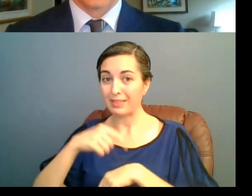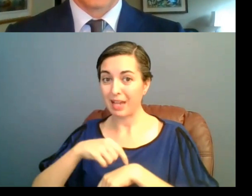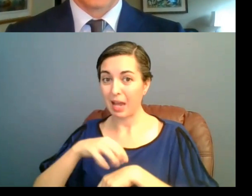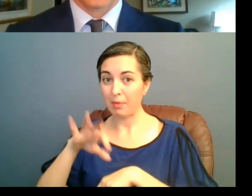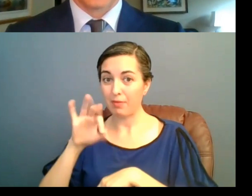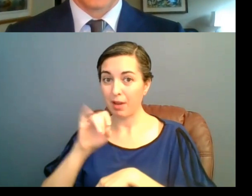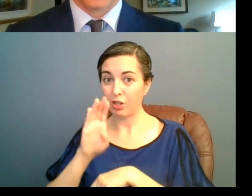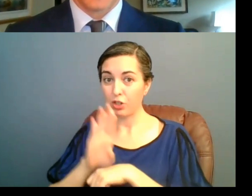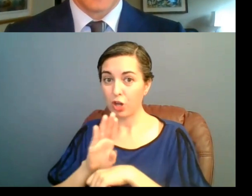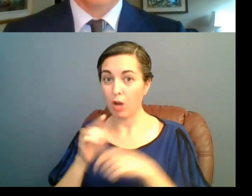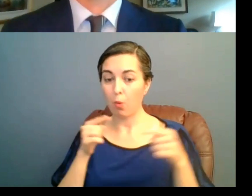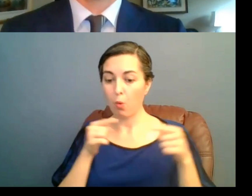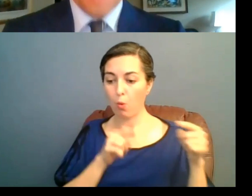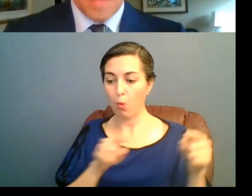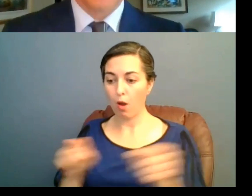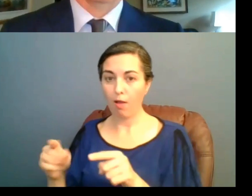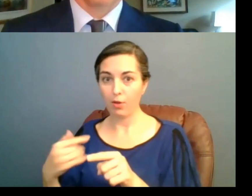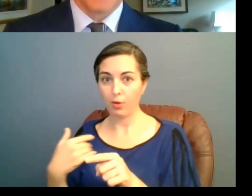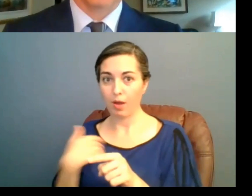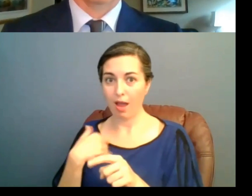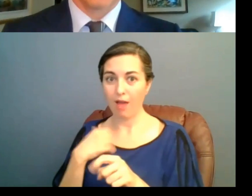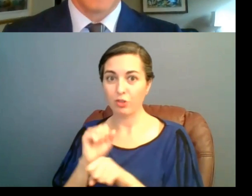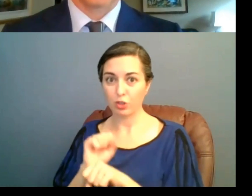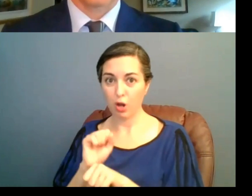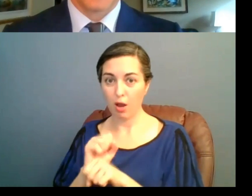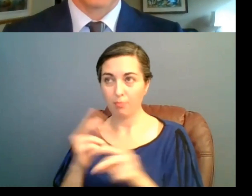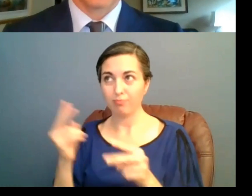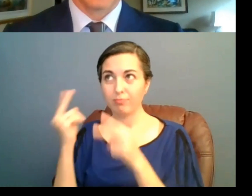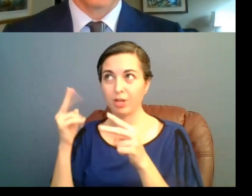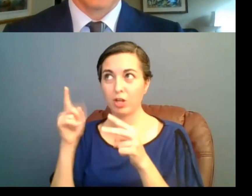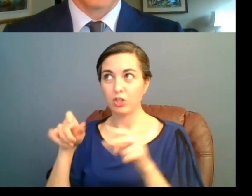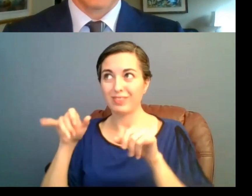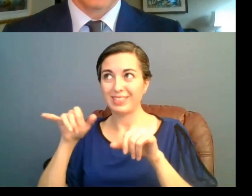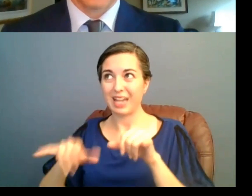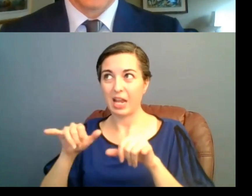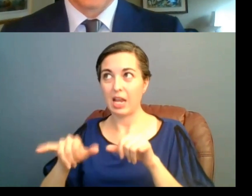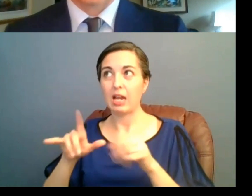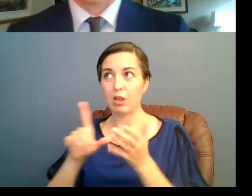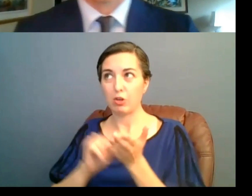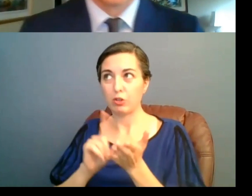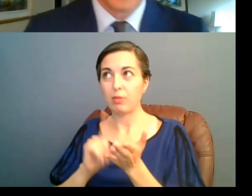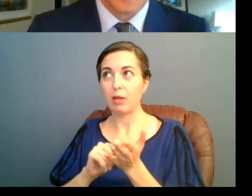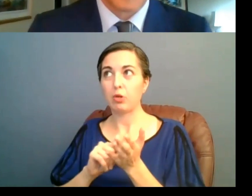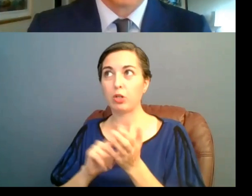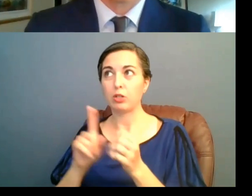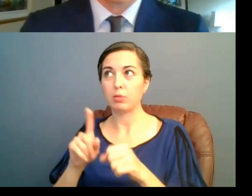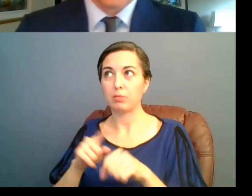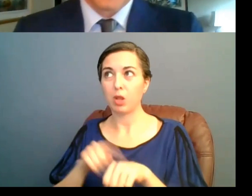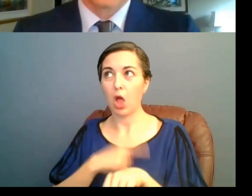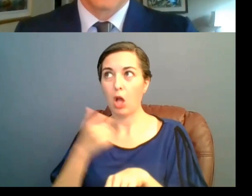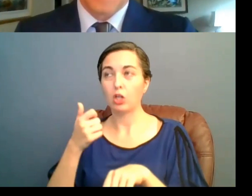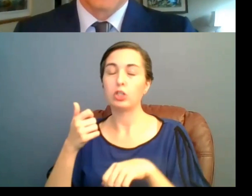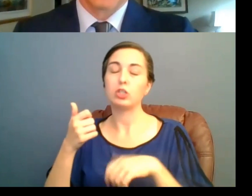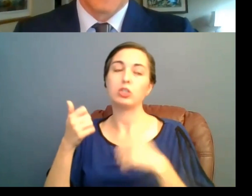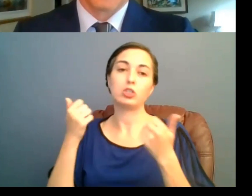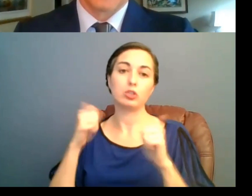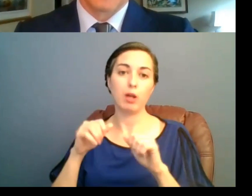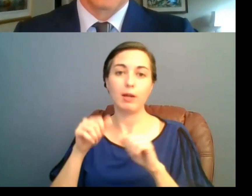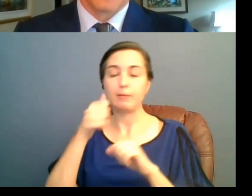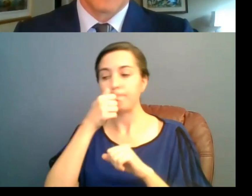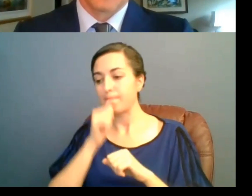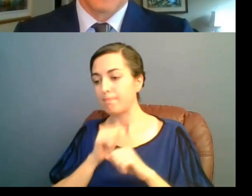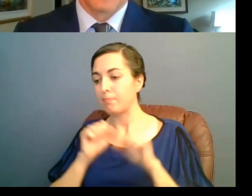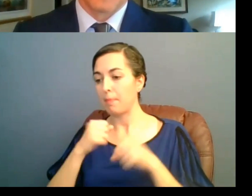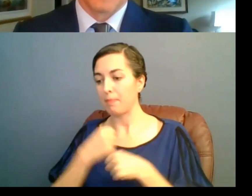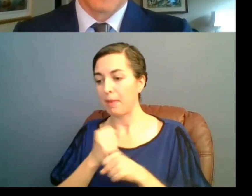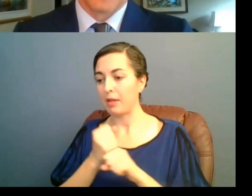is while you have a job. So in hindsight, I probably should have stayed at the Players Tribune a little bit longer and made it work as best as possible. But I